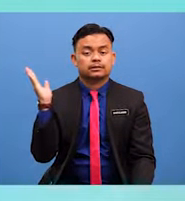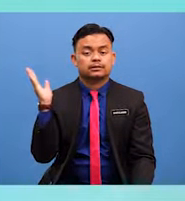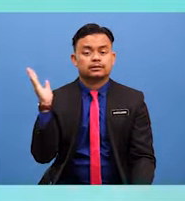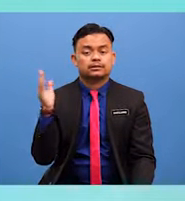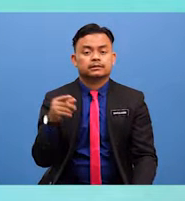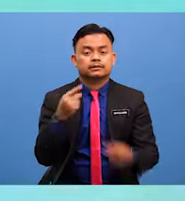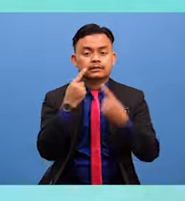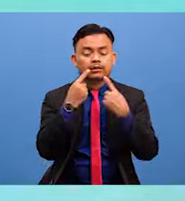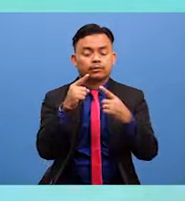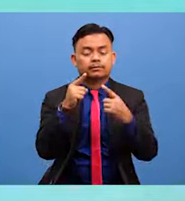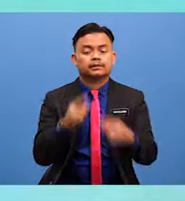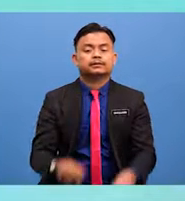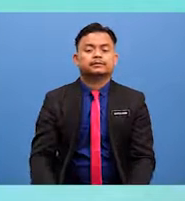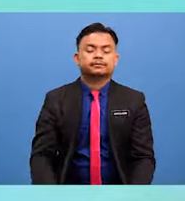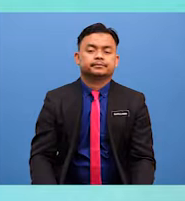those words.